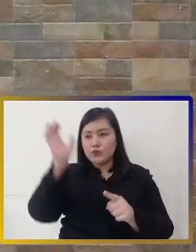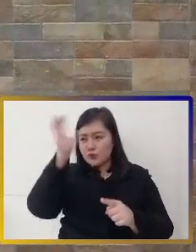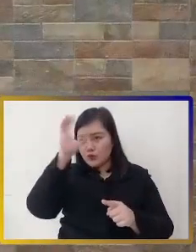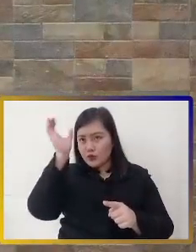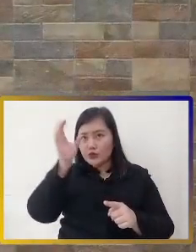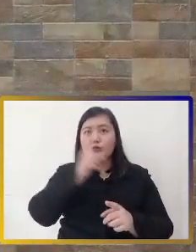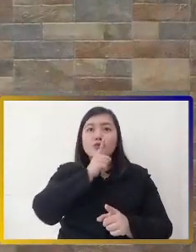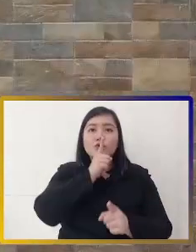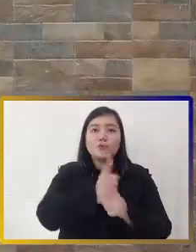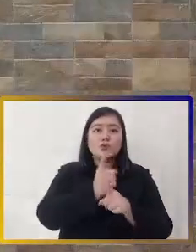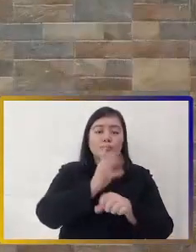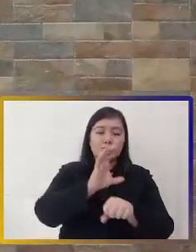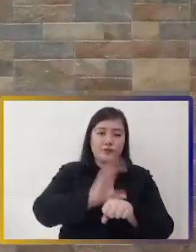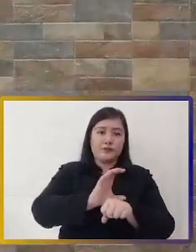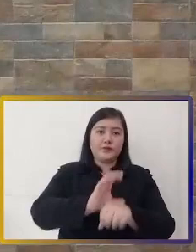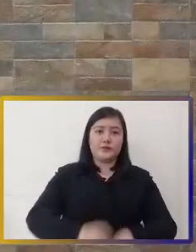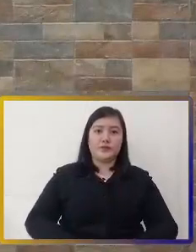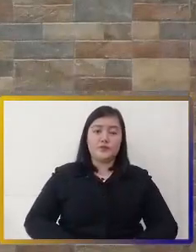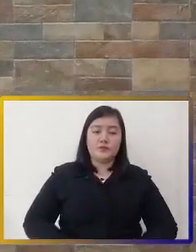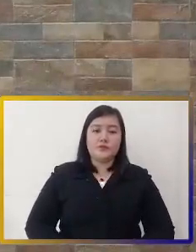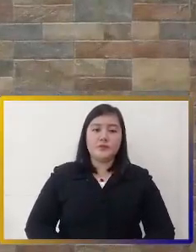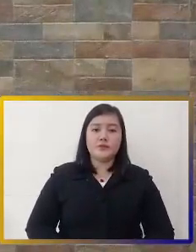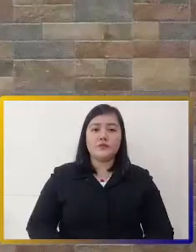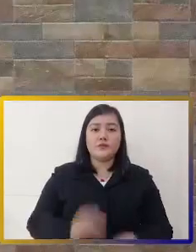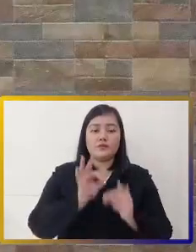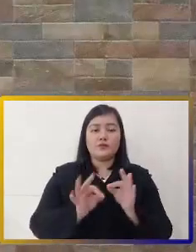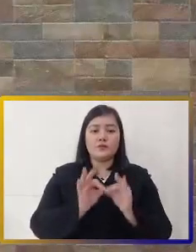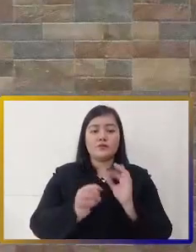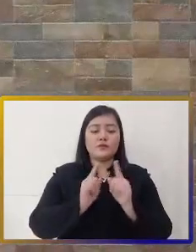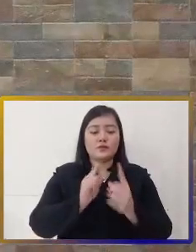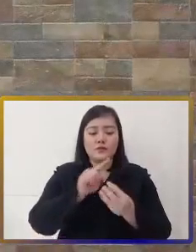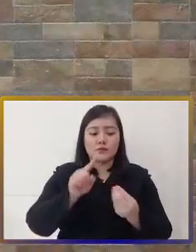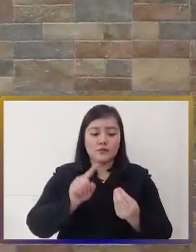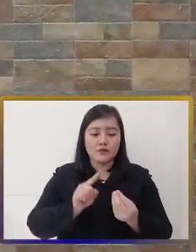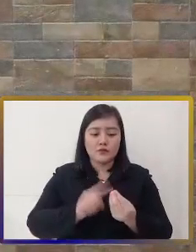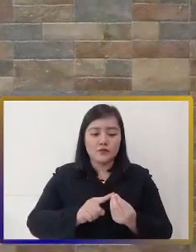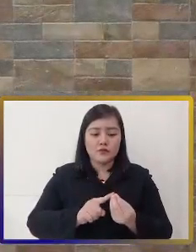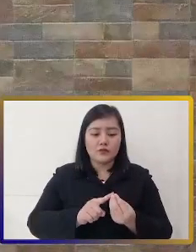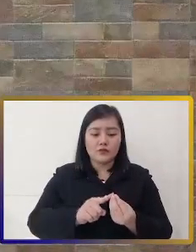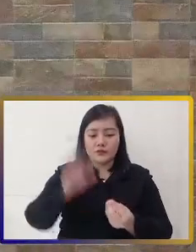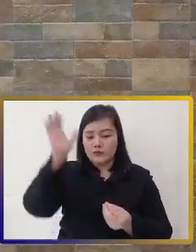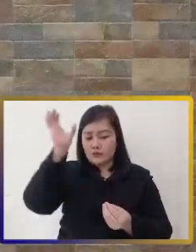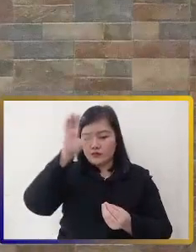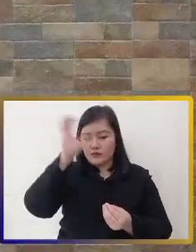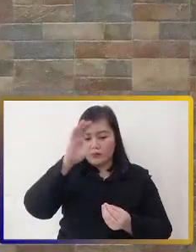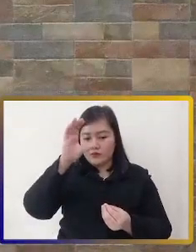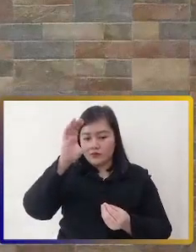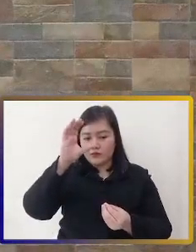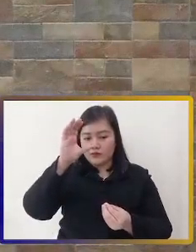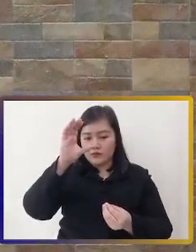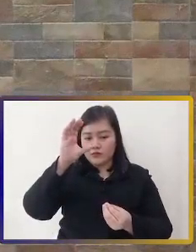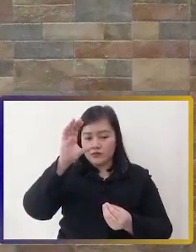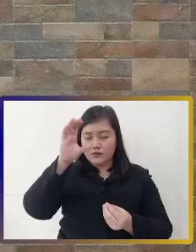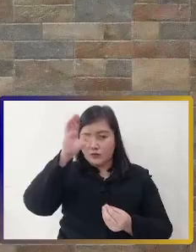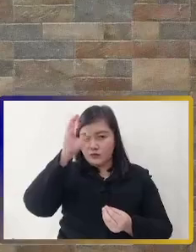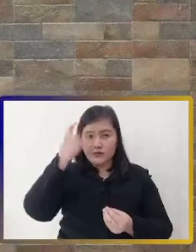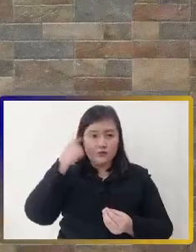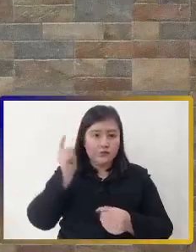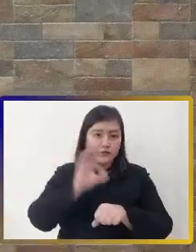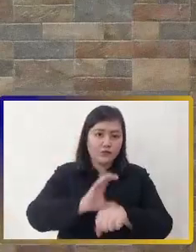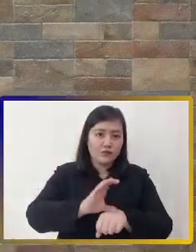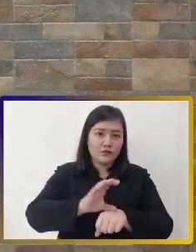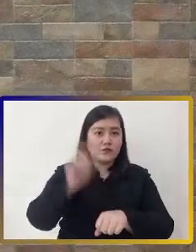church. Pag sinapinag-usapan po natin yung salitang corroborative, it means to support with evidence. Kumbaga ito